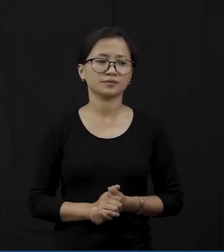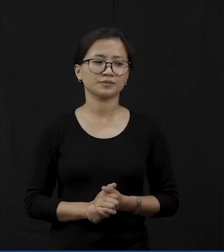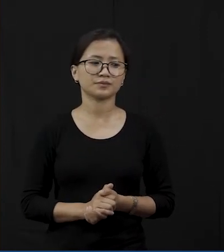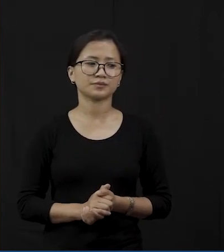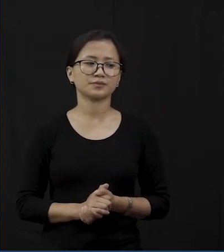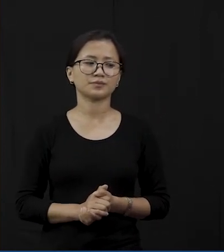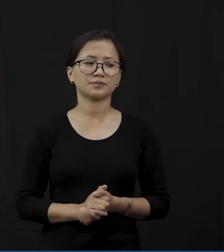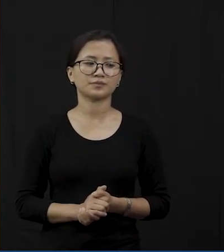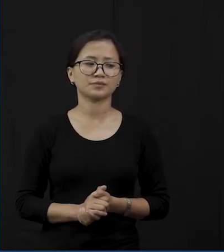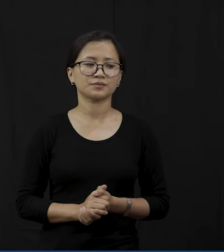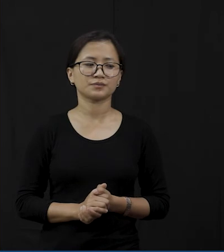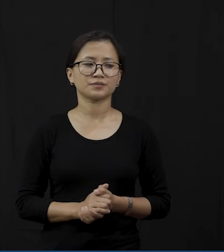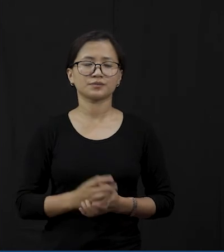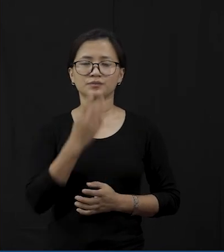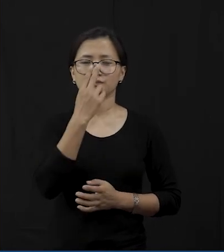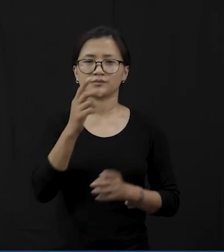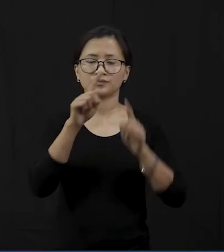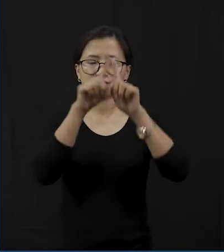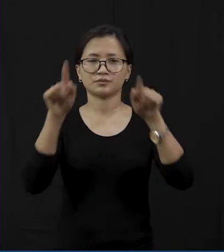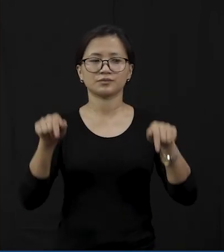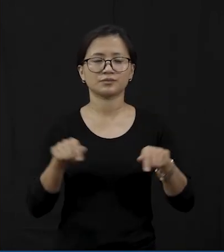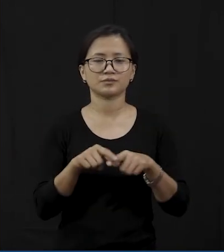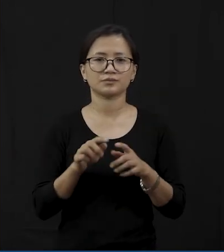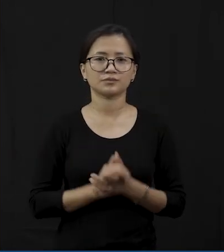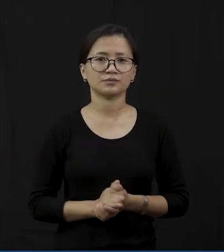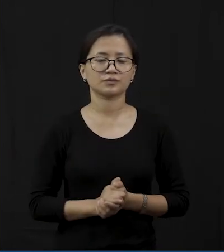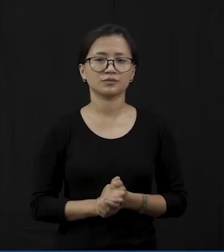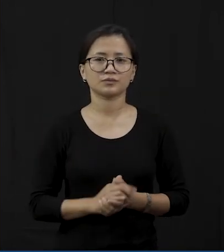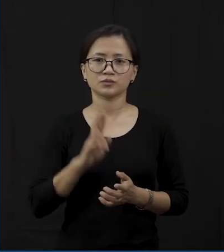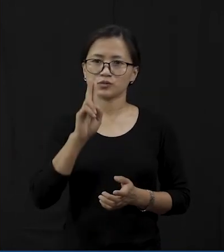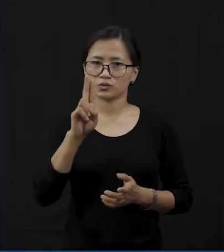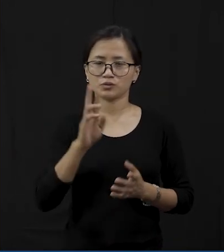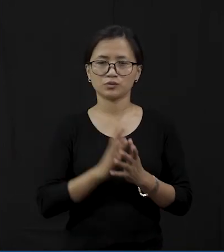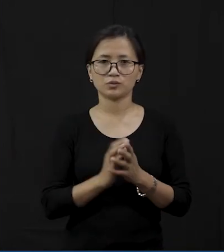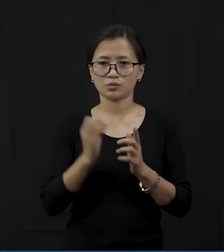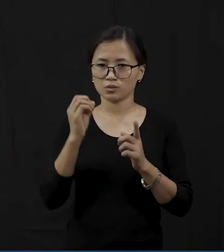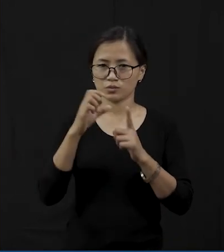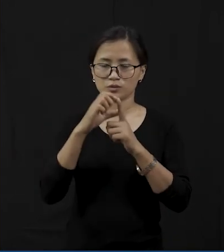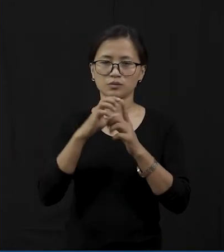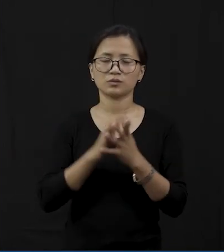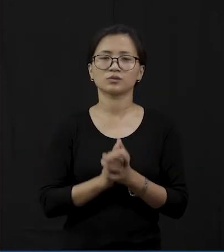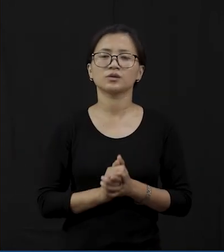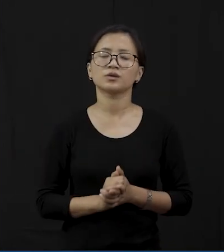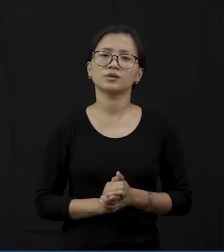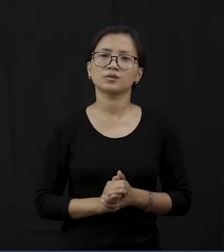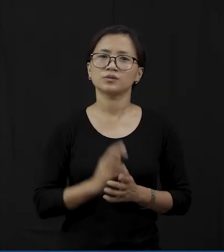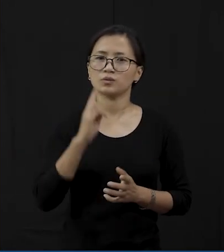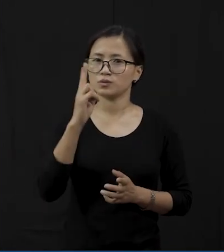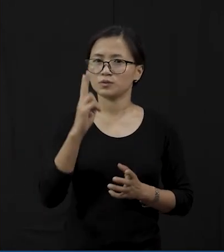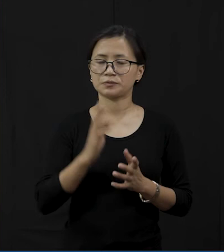So here you can see from the picture that anything you add two odd numbers,